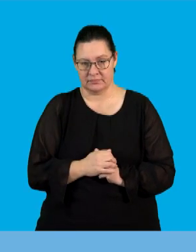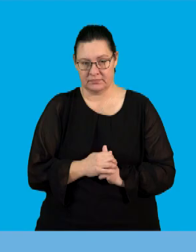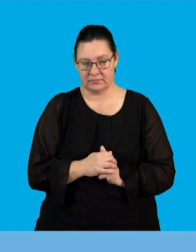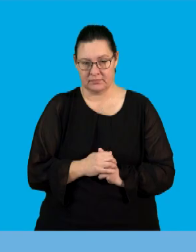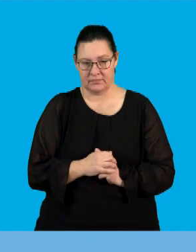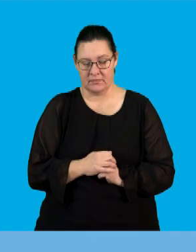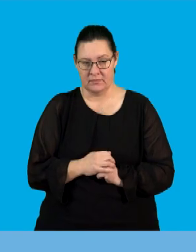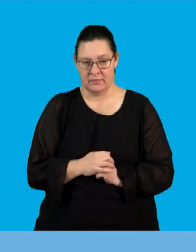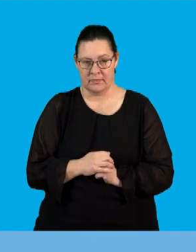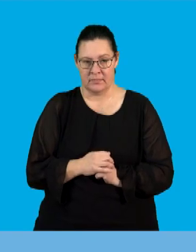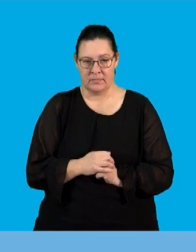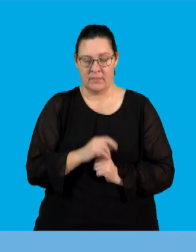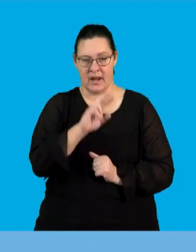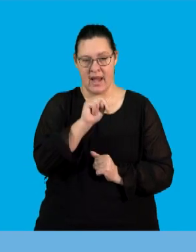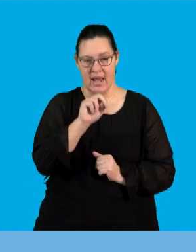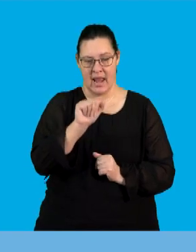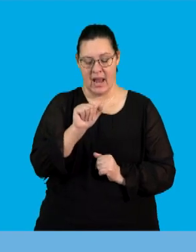to be